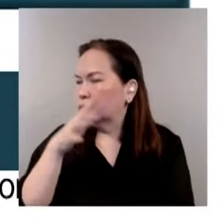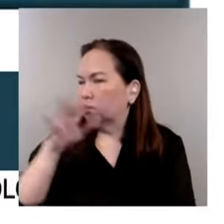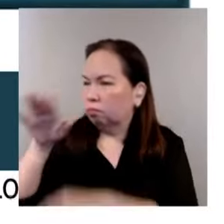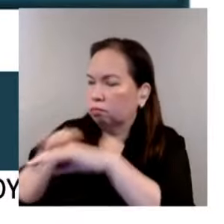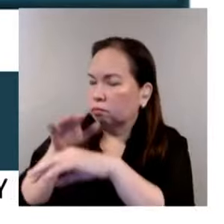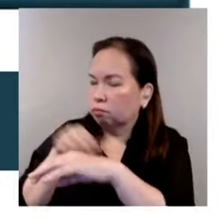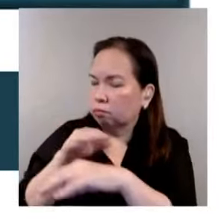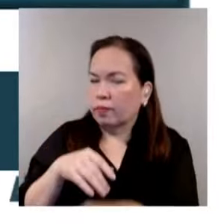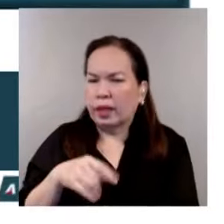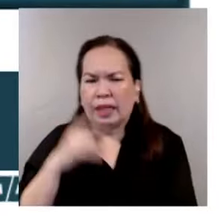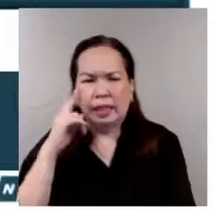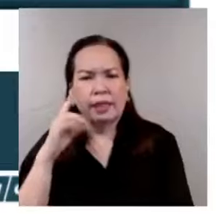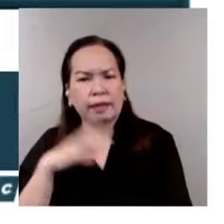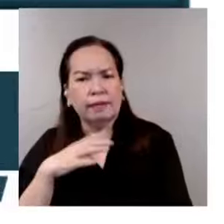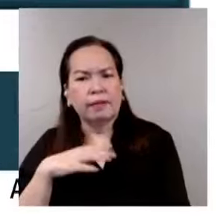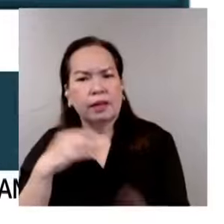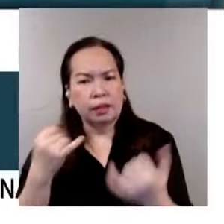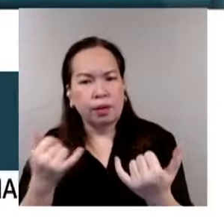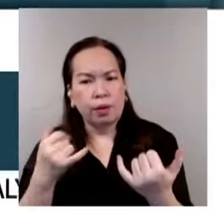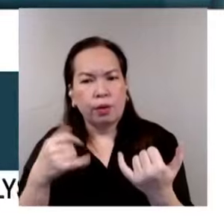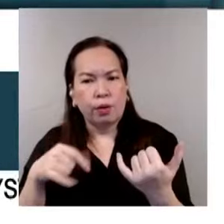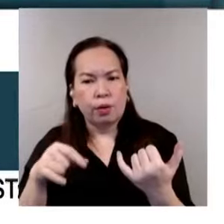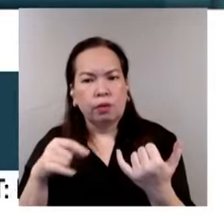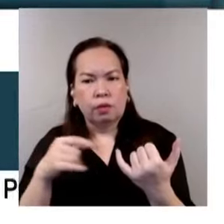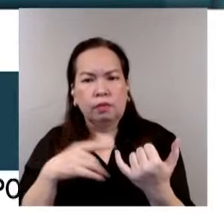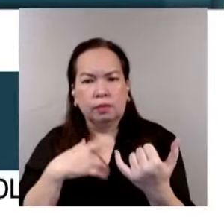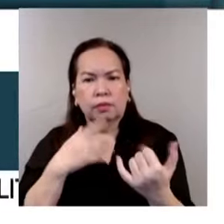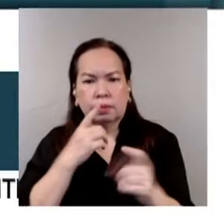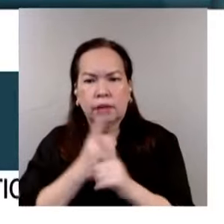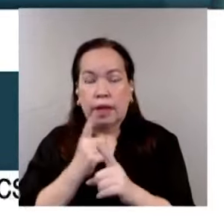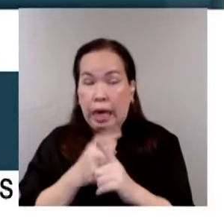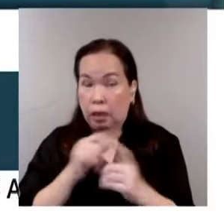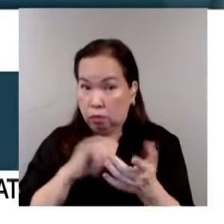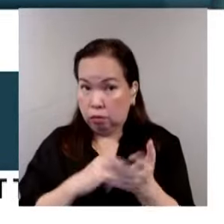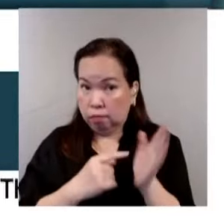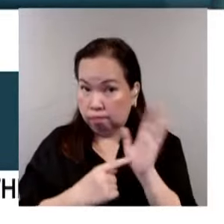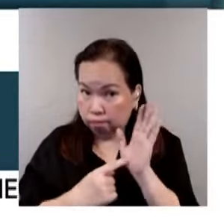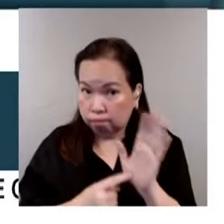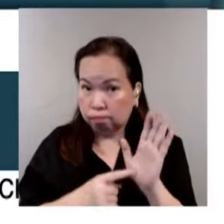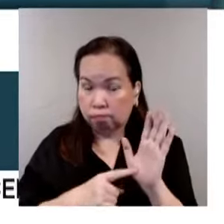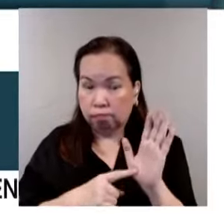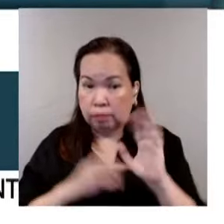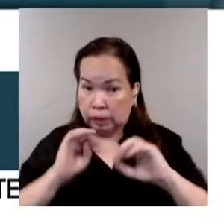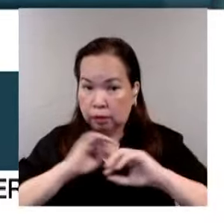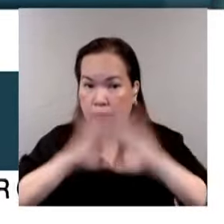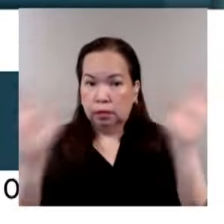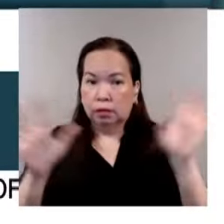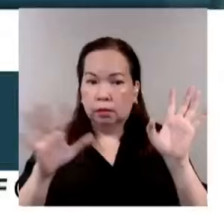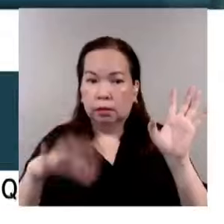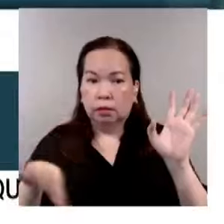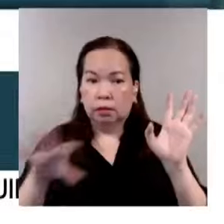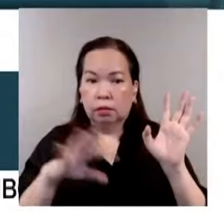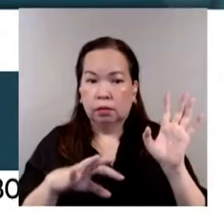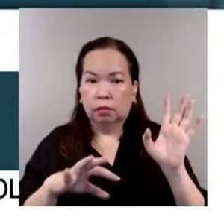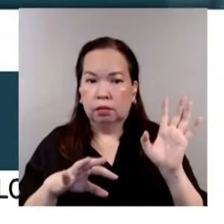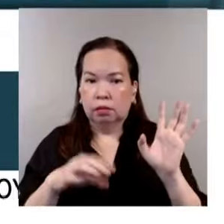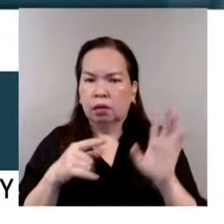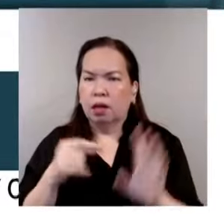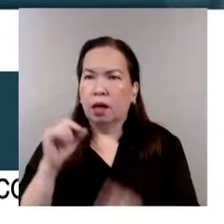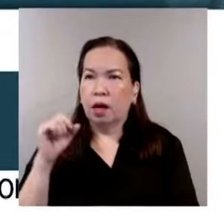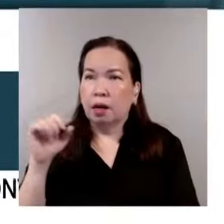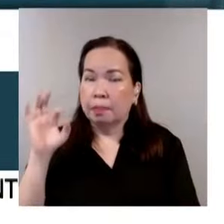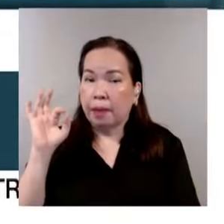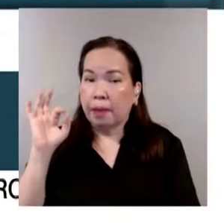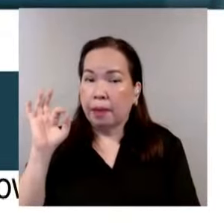good chance for, you know, just to put it straight, Stanley, you know, Pastor Quiboloy has done nothing wrong with me.